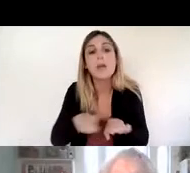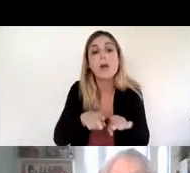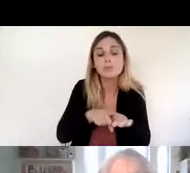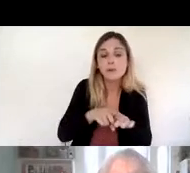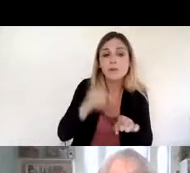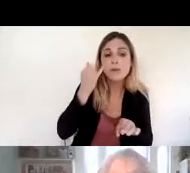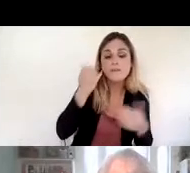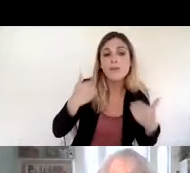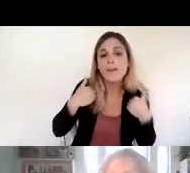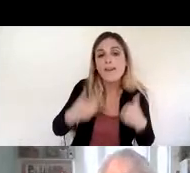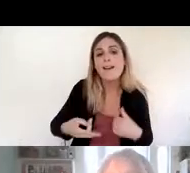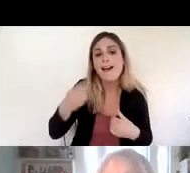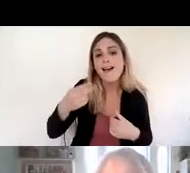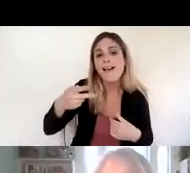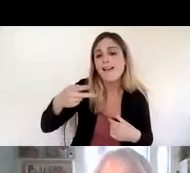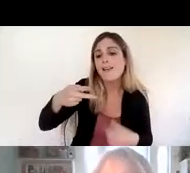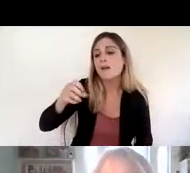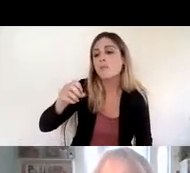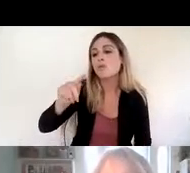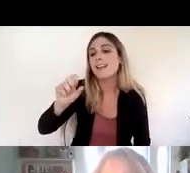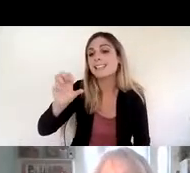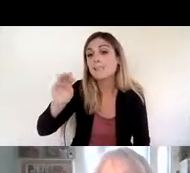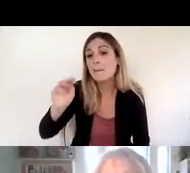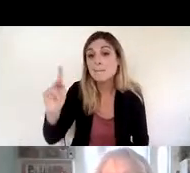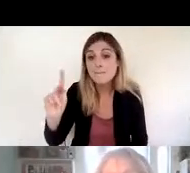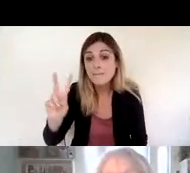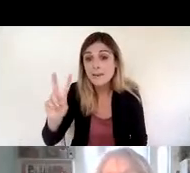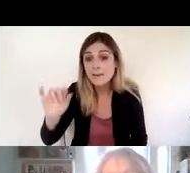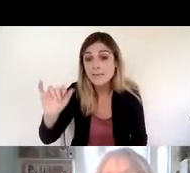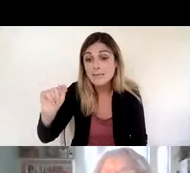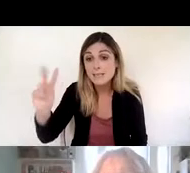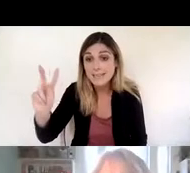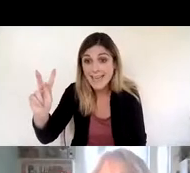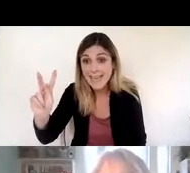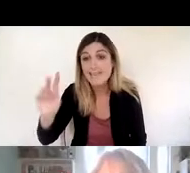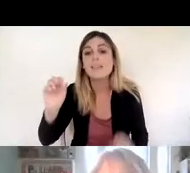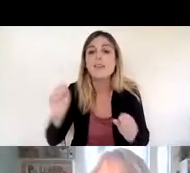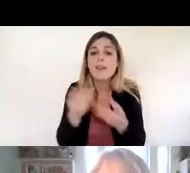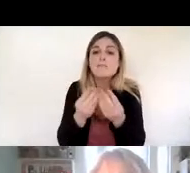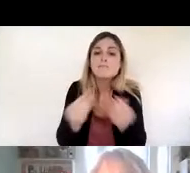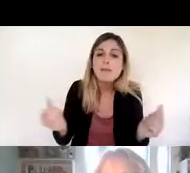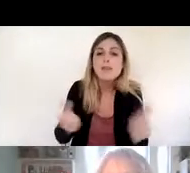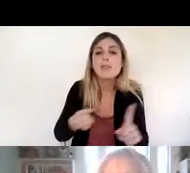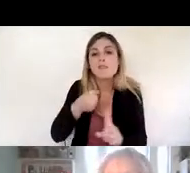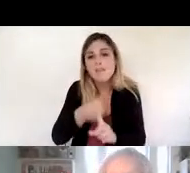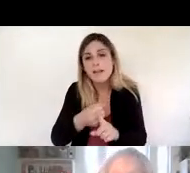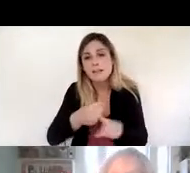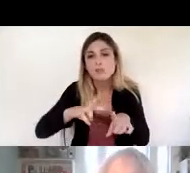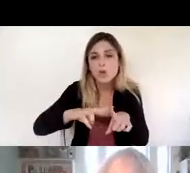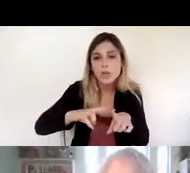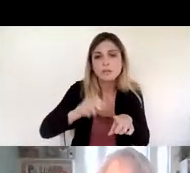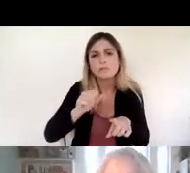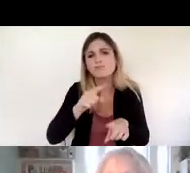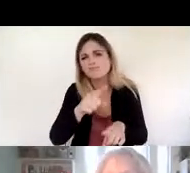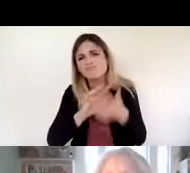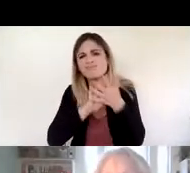beans can mitigate the effects of sodium. So it's not clear how important this is, but there are lots of